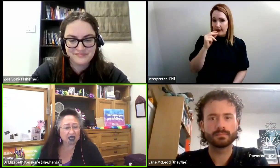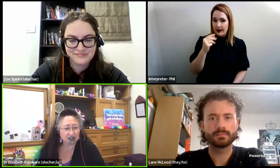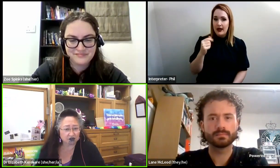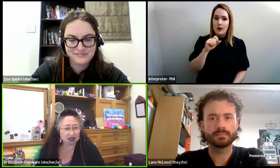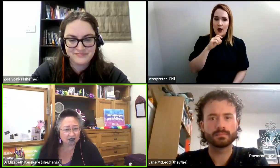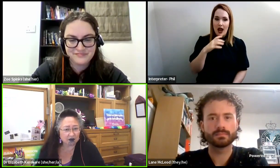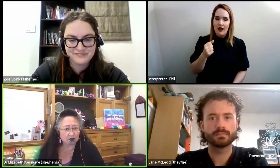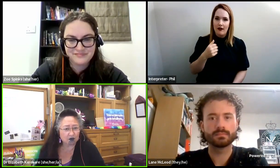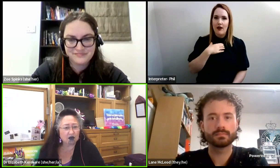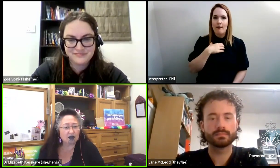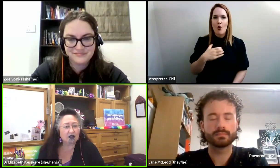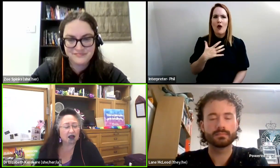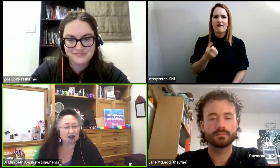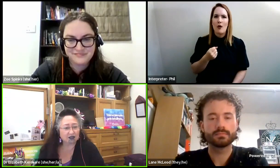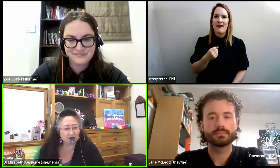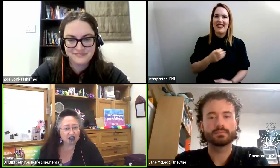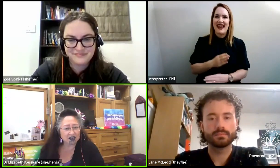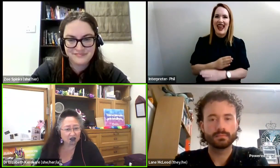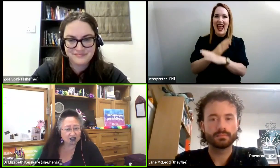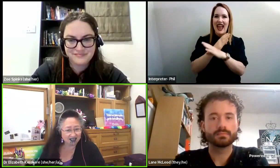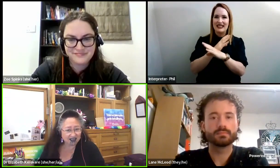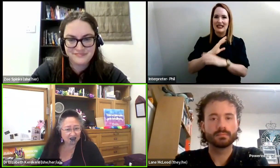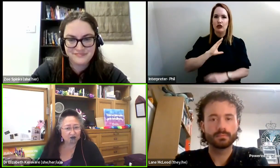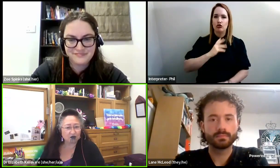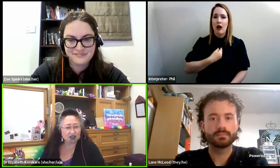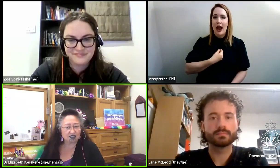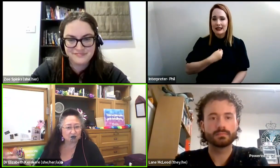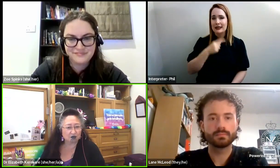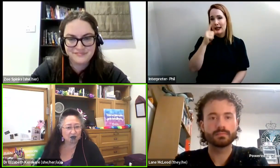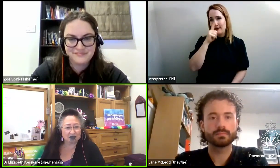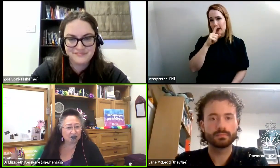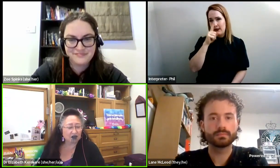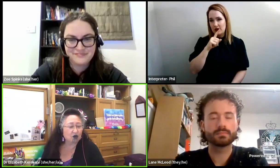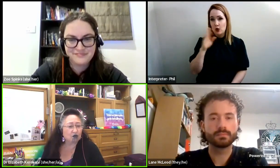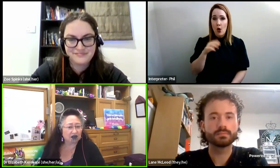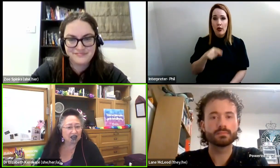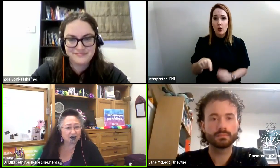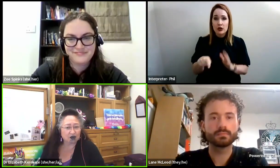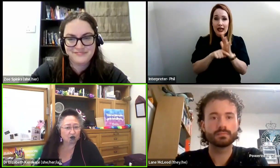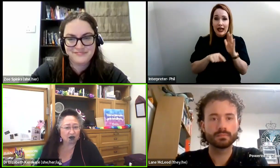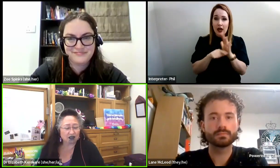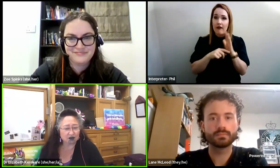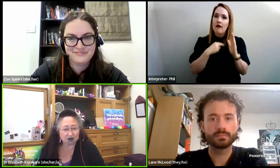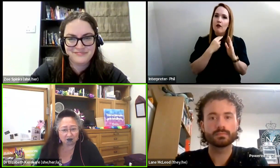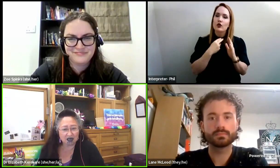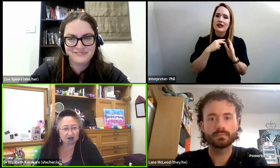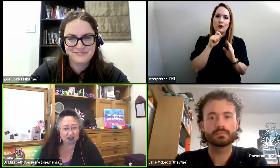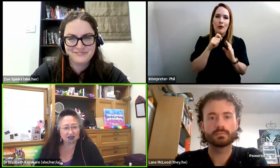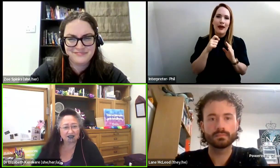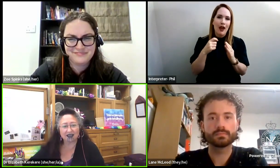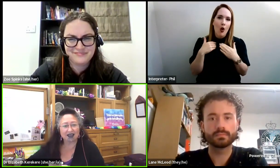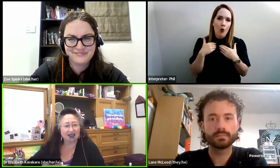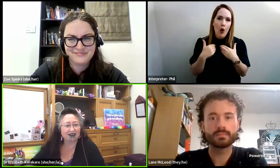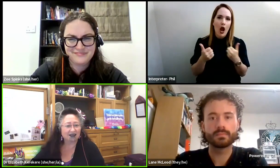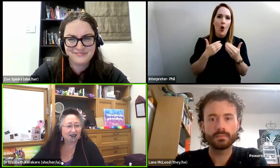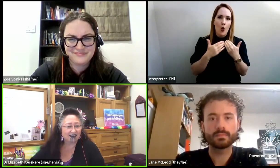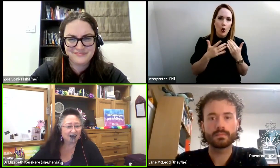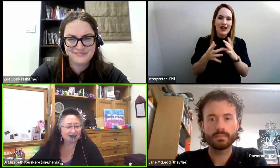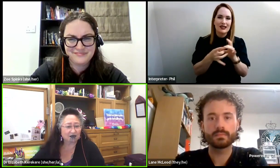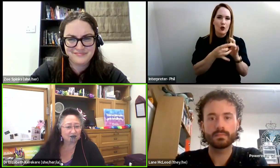from anti-trans people. So that those negative voices will be very coordinated and organized. So as many of us as can